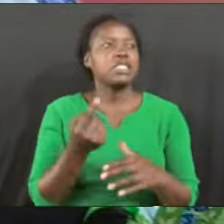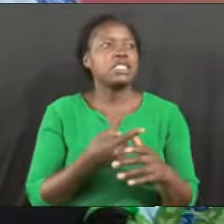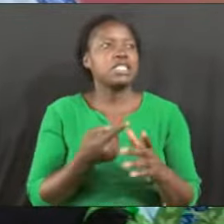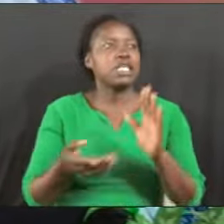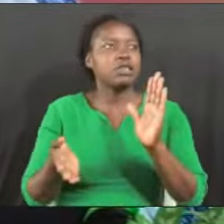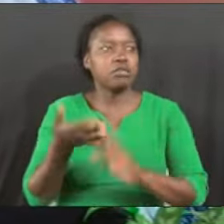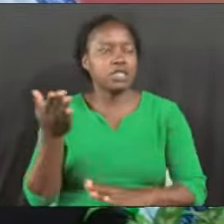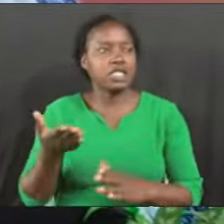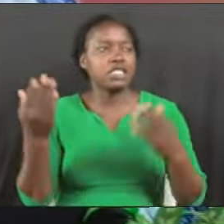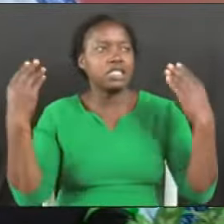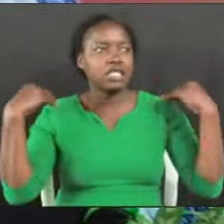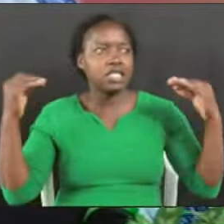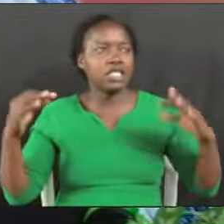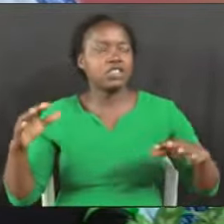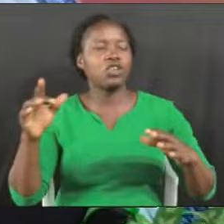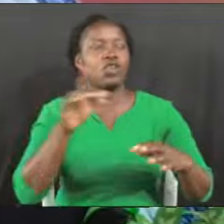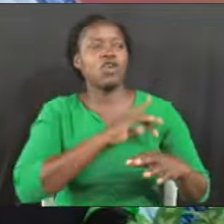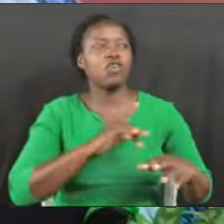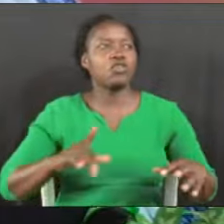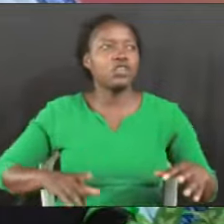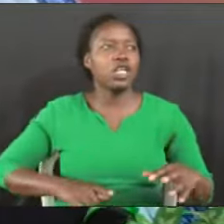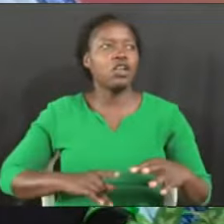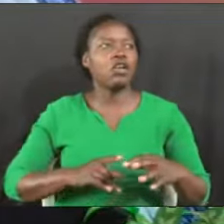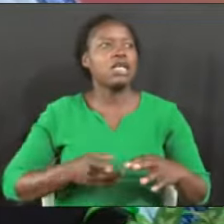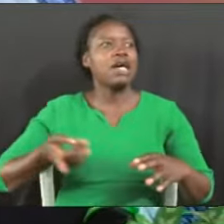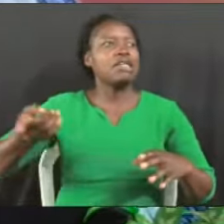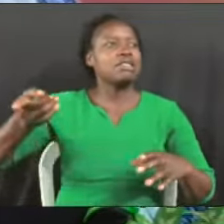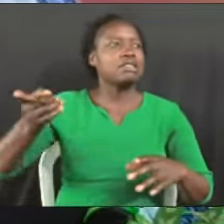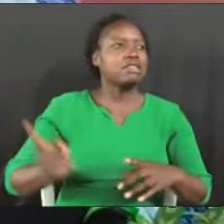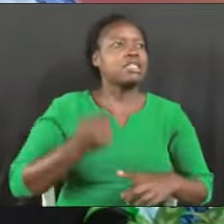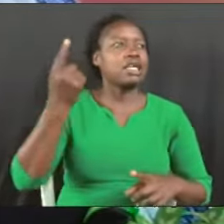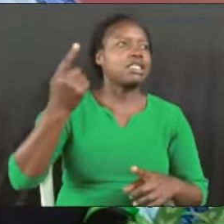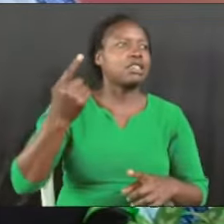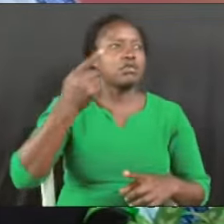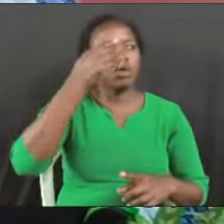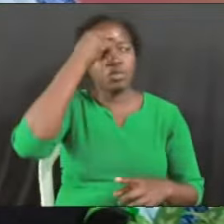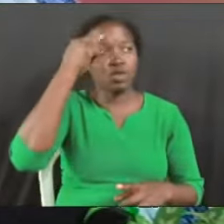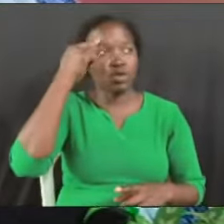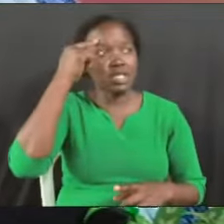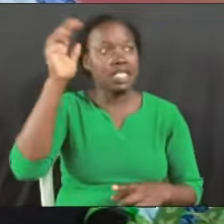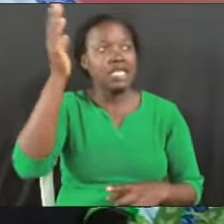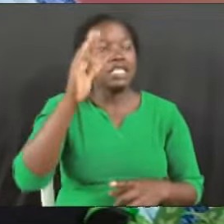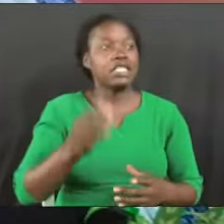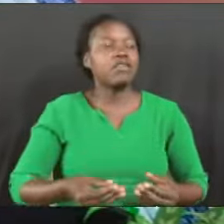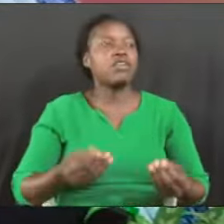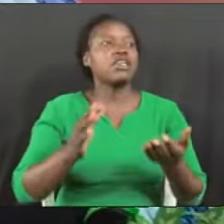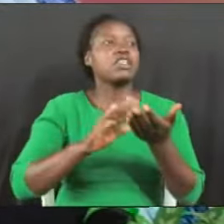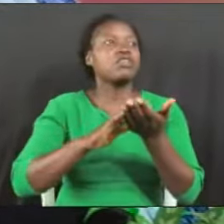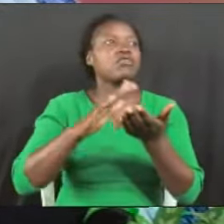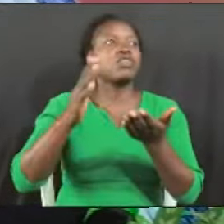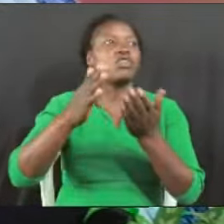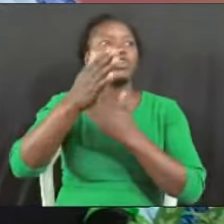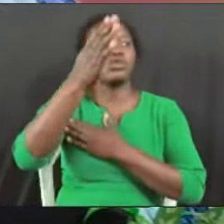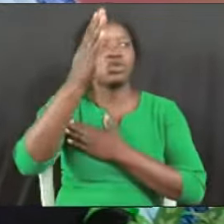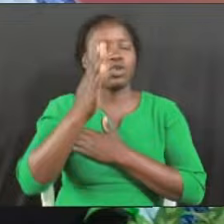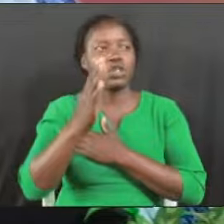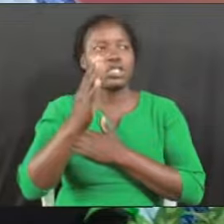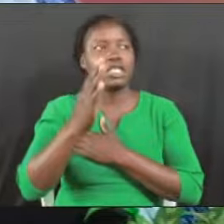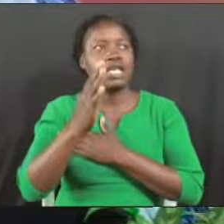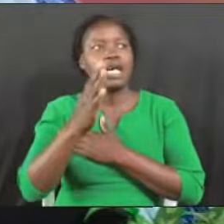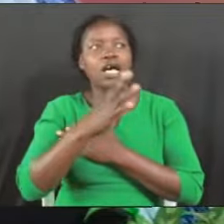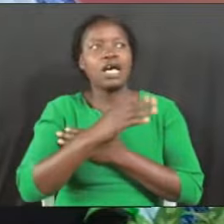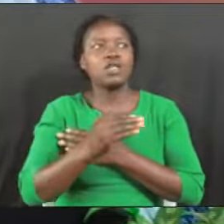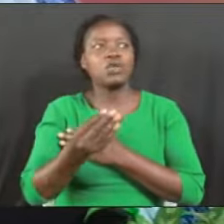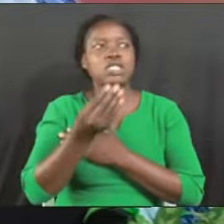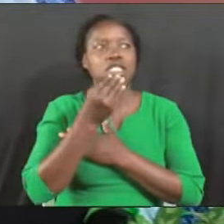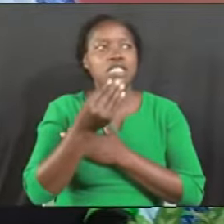an angel of the Lord struck him because he did not give glory to God. And